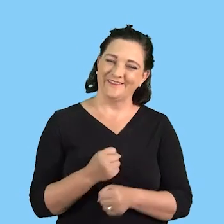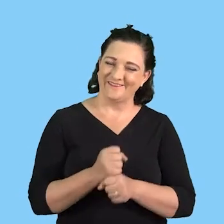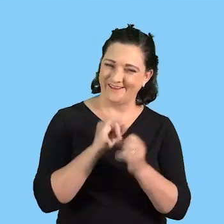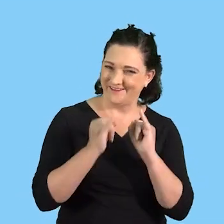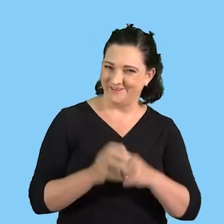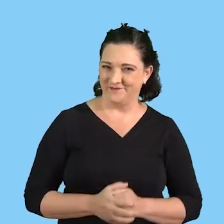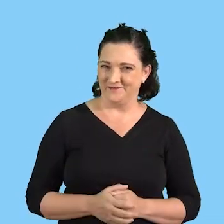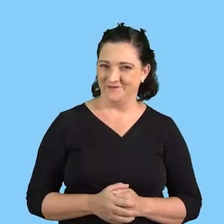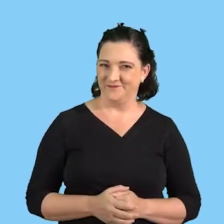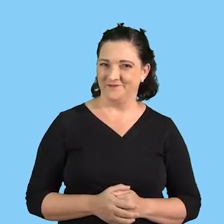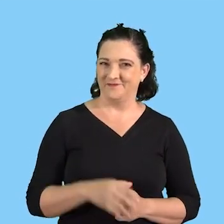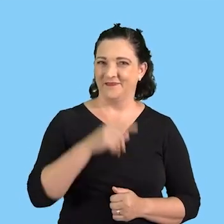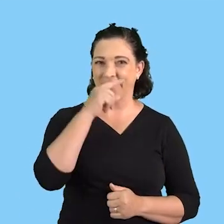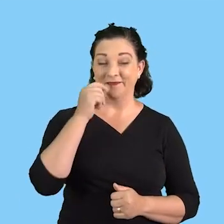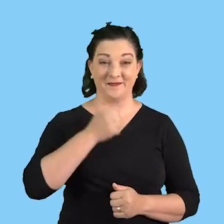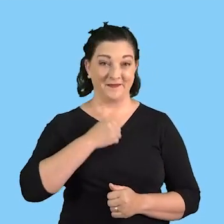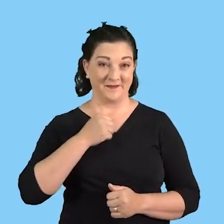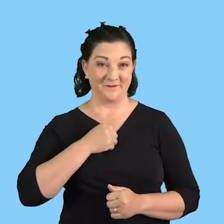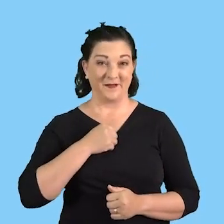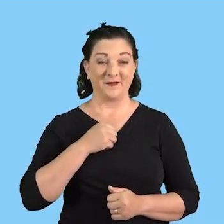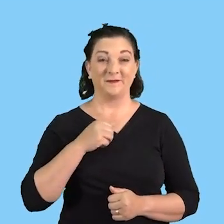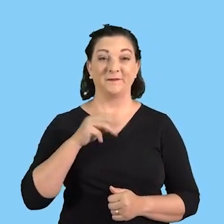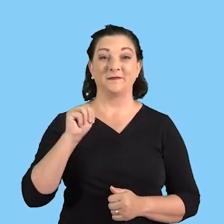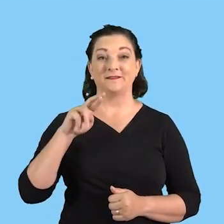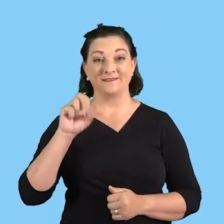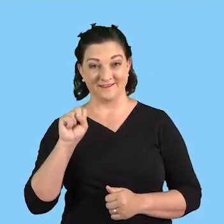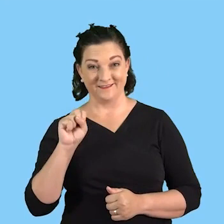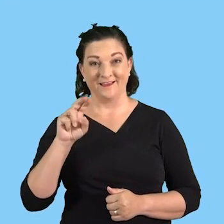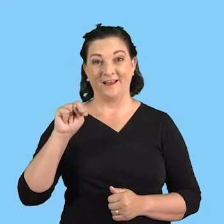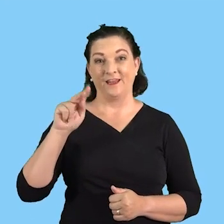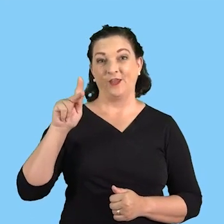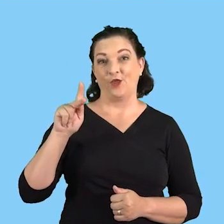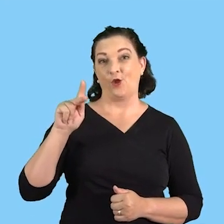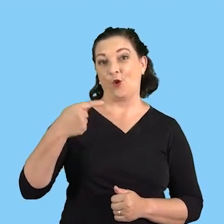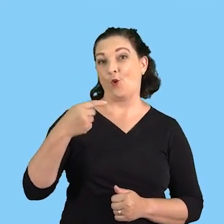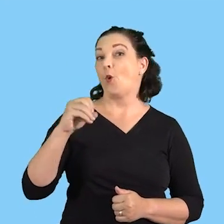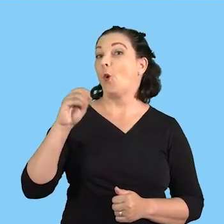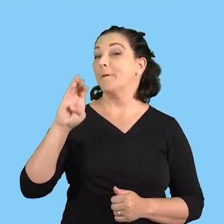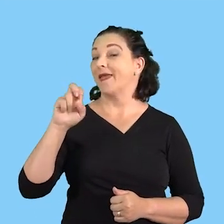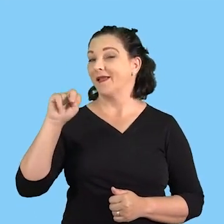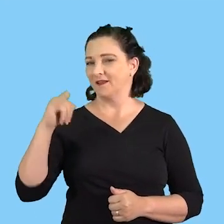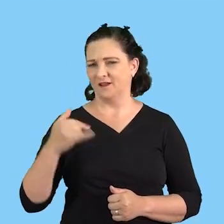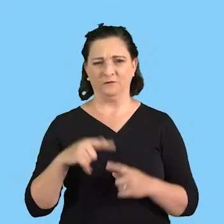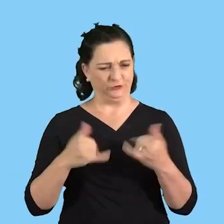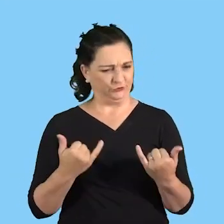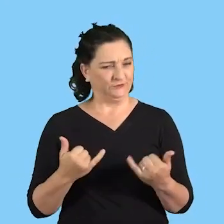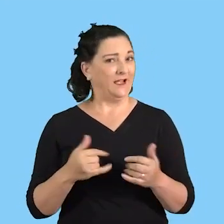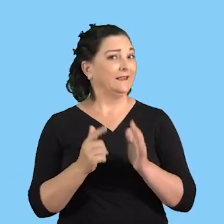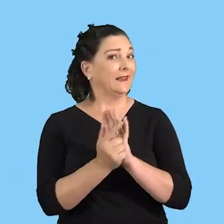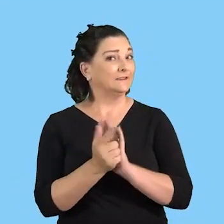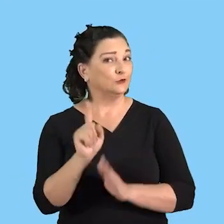Good day, grade 11s. My name is Patience Ngobeni, and I will be taking you through today's lesson, which is